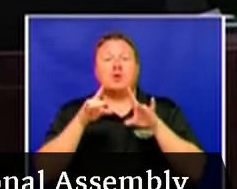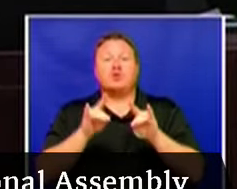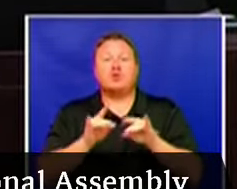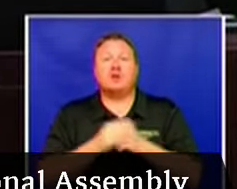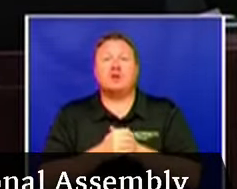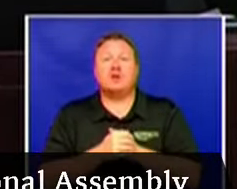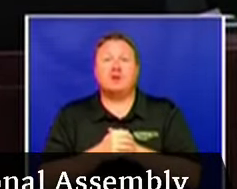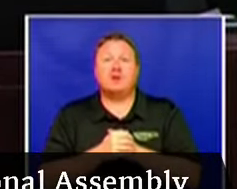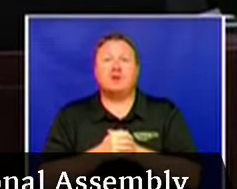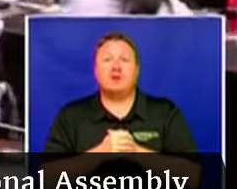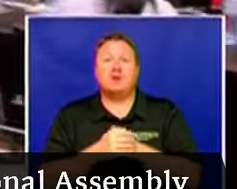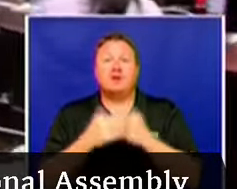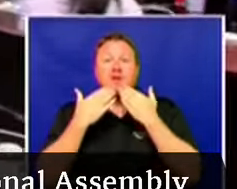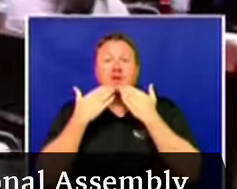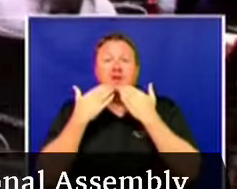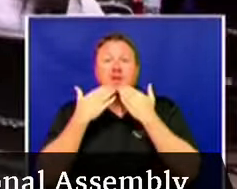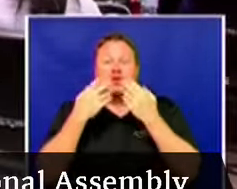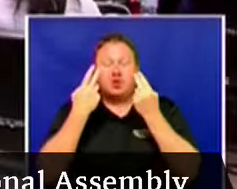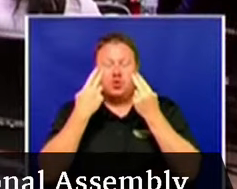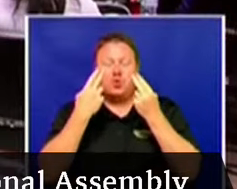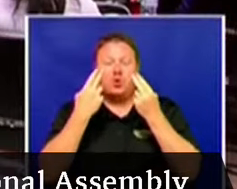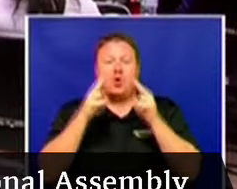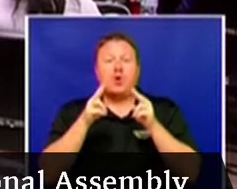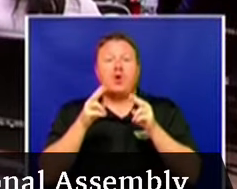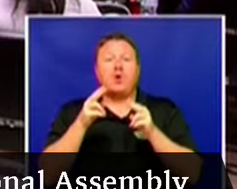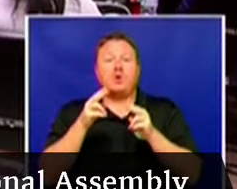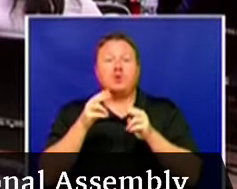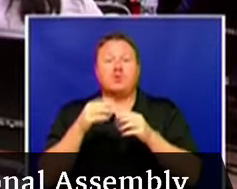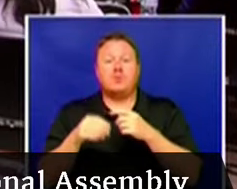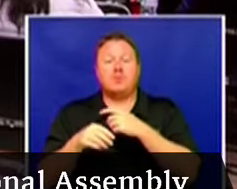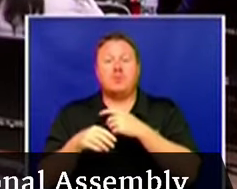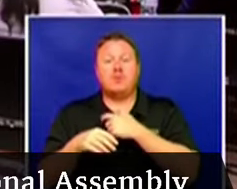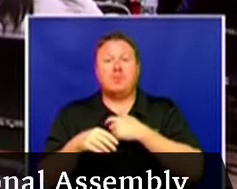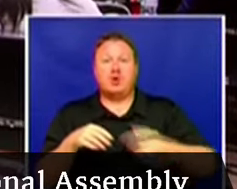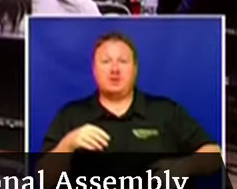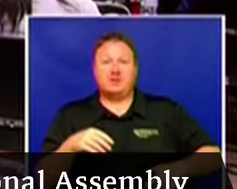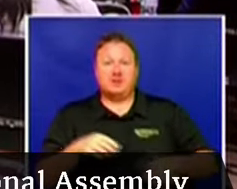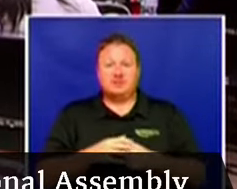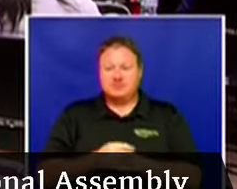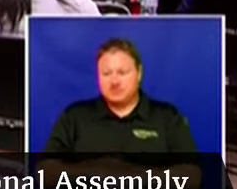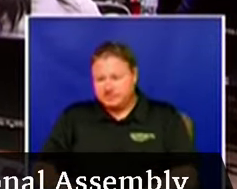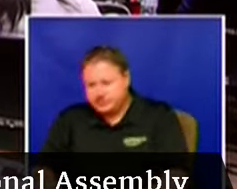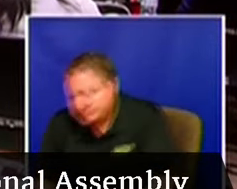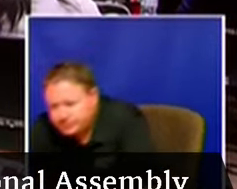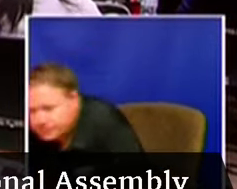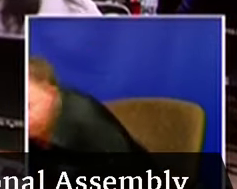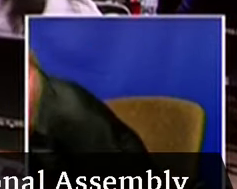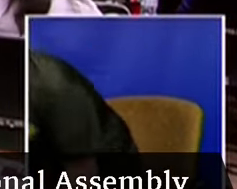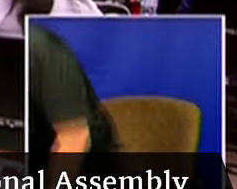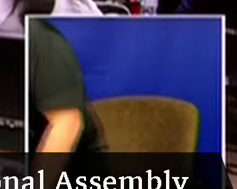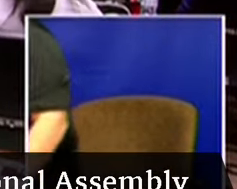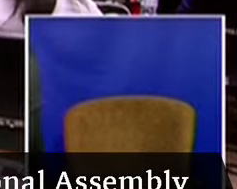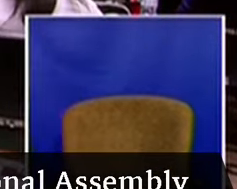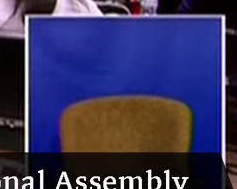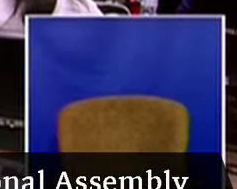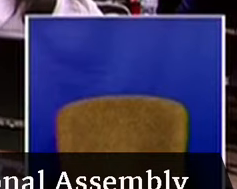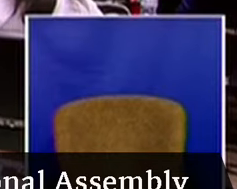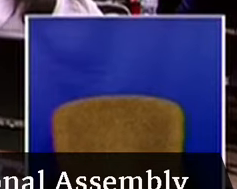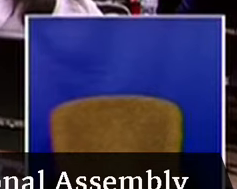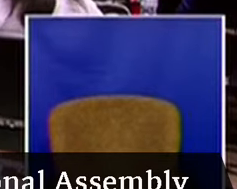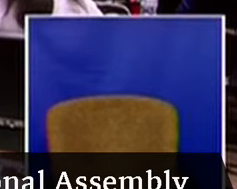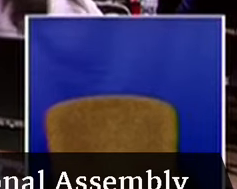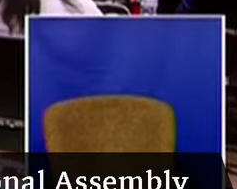you, Honorable President. The second supplementary question will be asked by the Honorable Ms. Tim